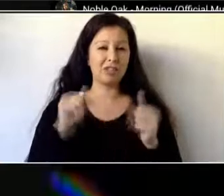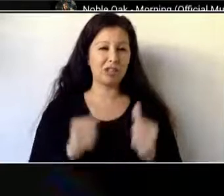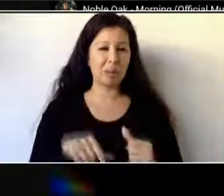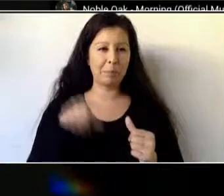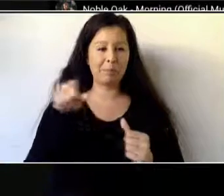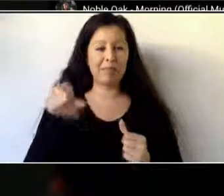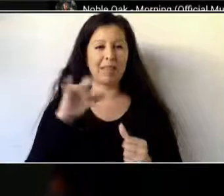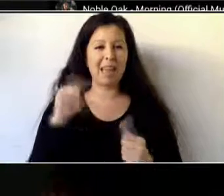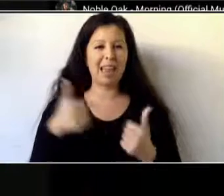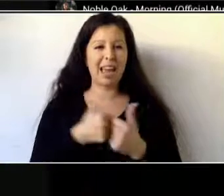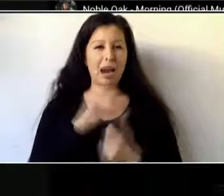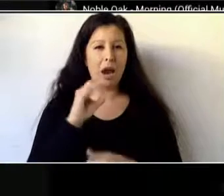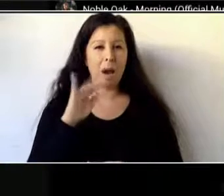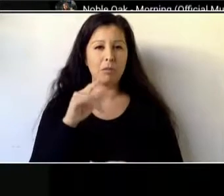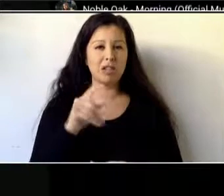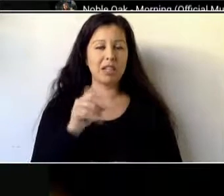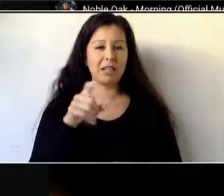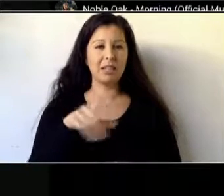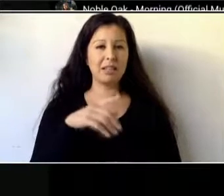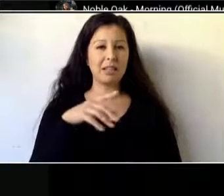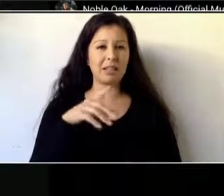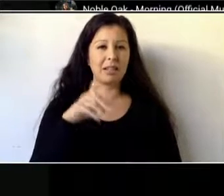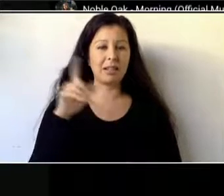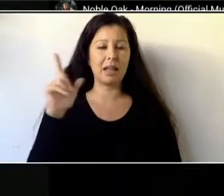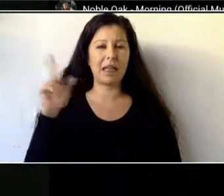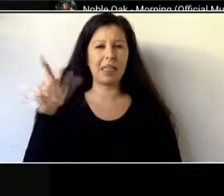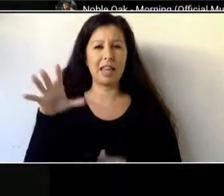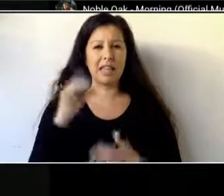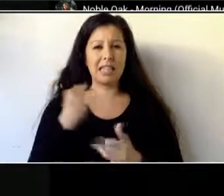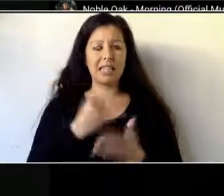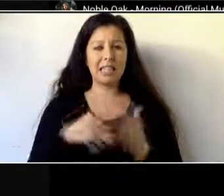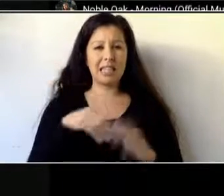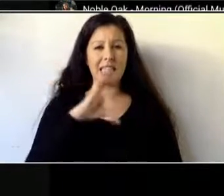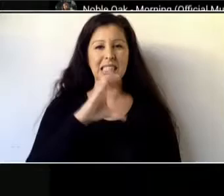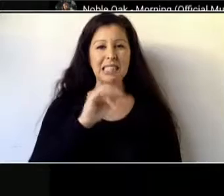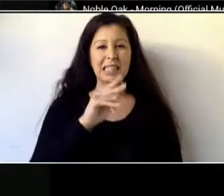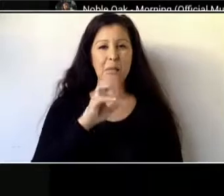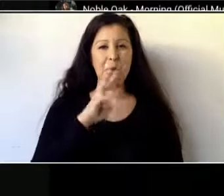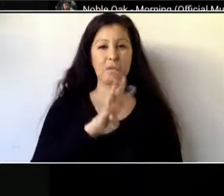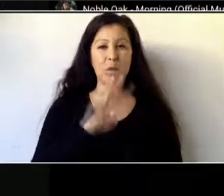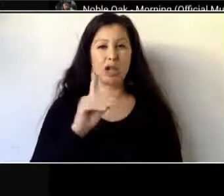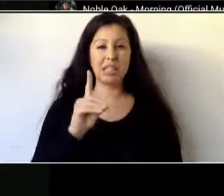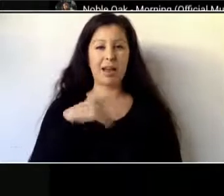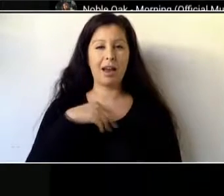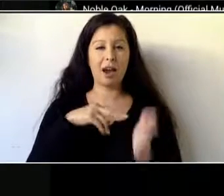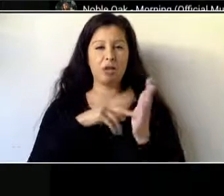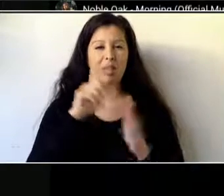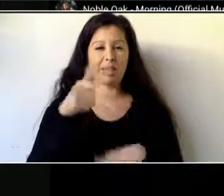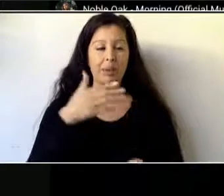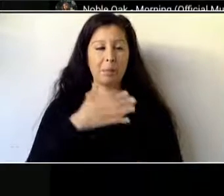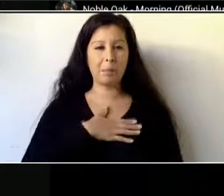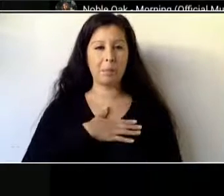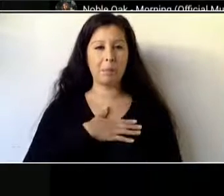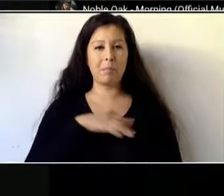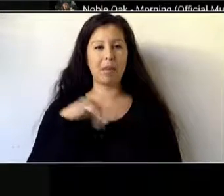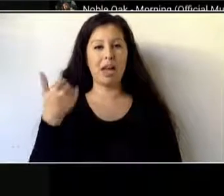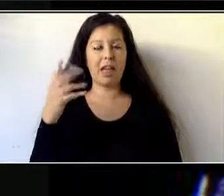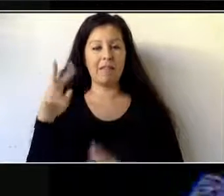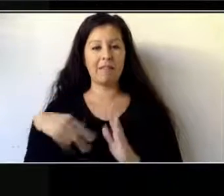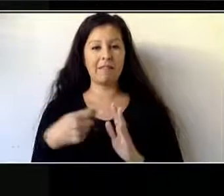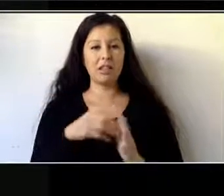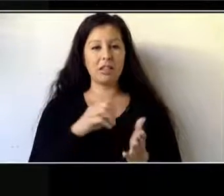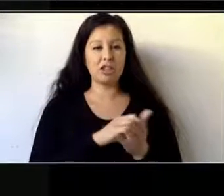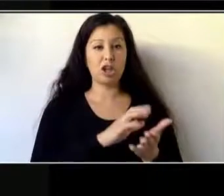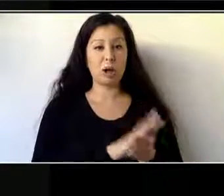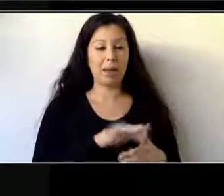like game objects that Lane Butler designed in Cinema 4D. I can show you, I'll show you later in my other videos